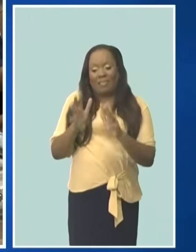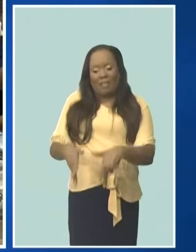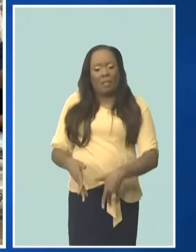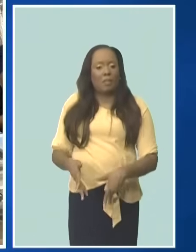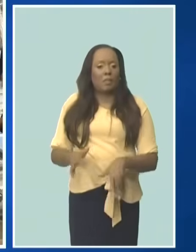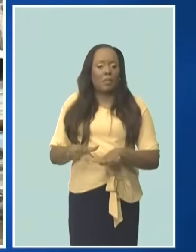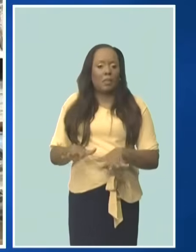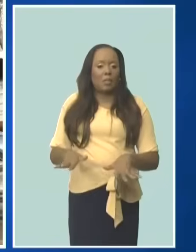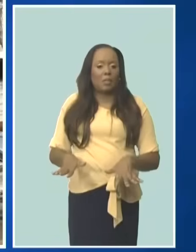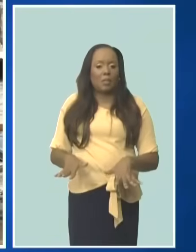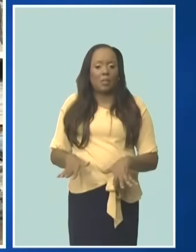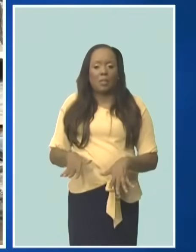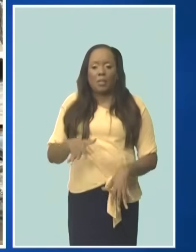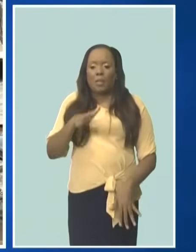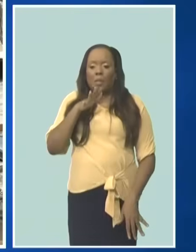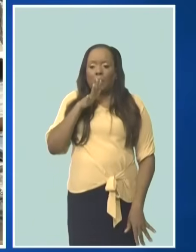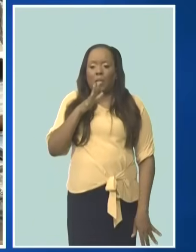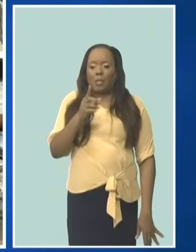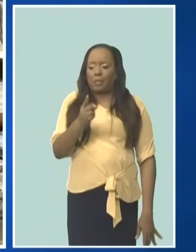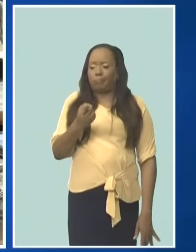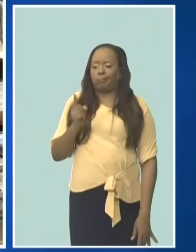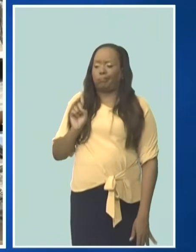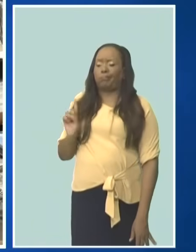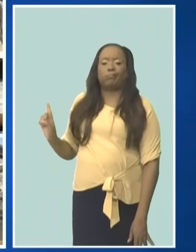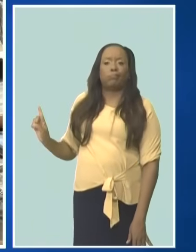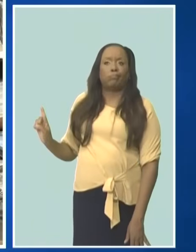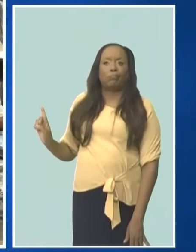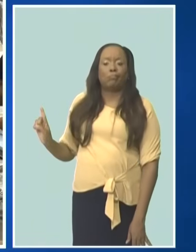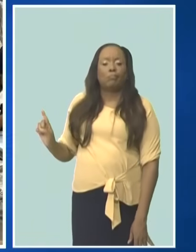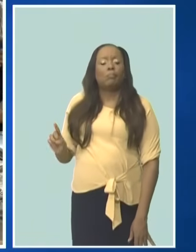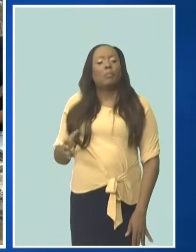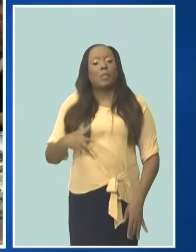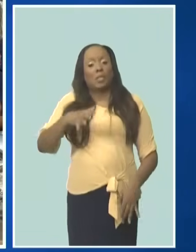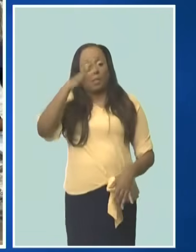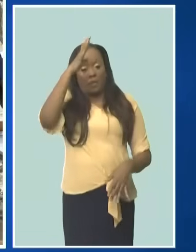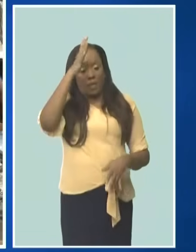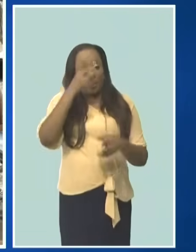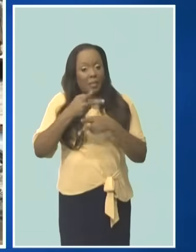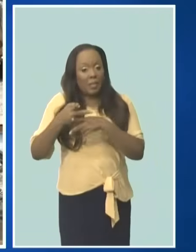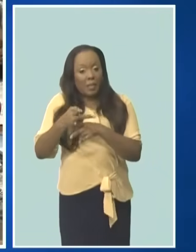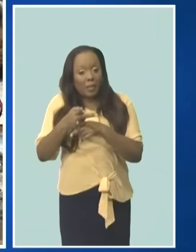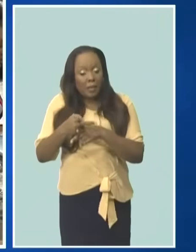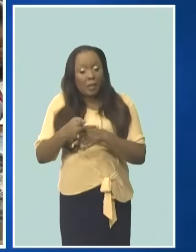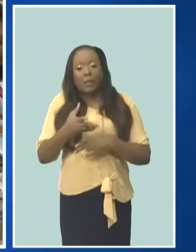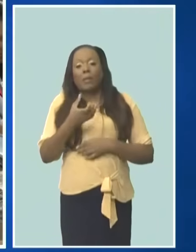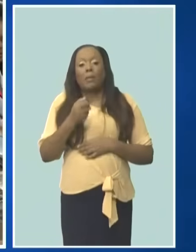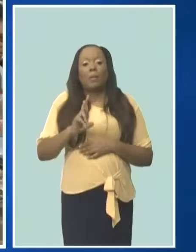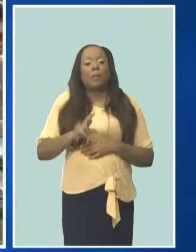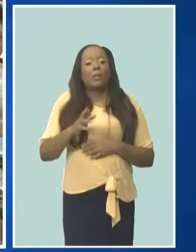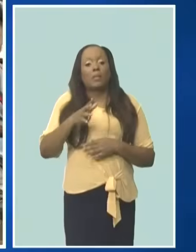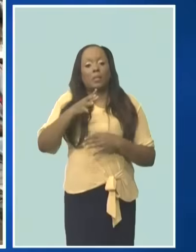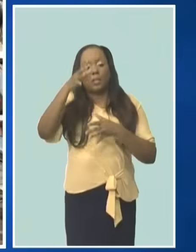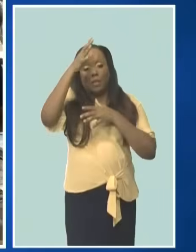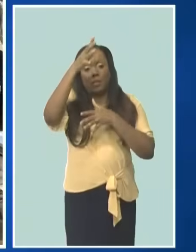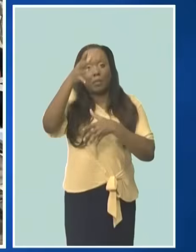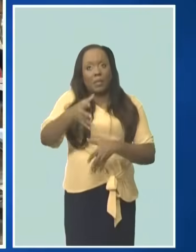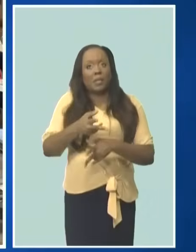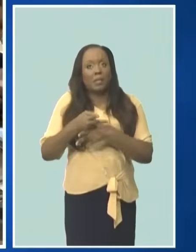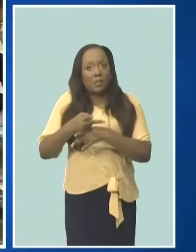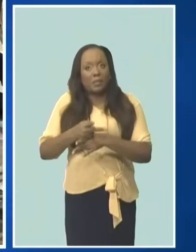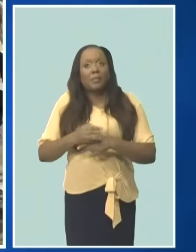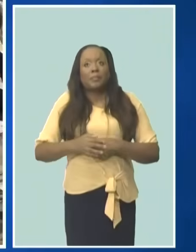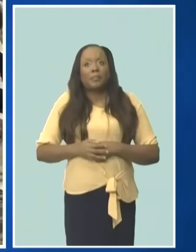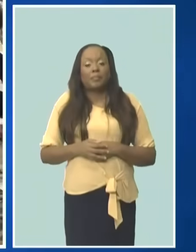child and they're being raised by father alone or by grandparents. And these grandparents